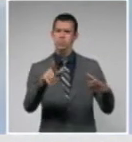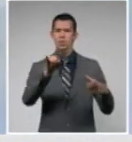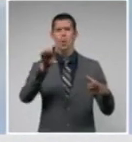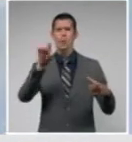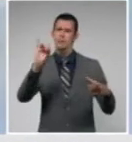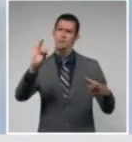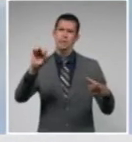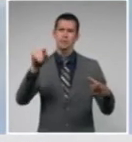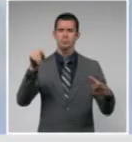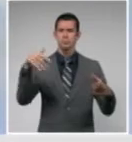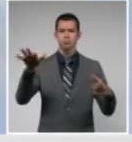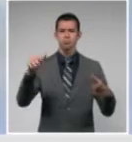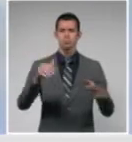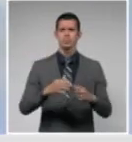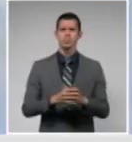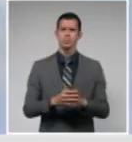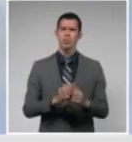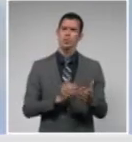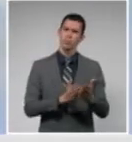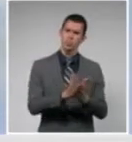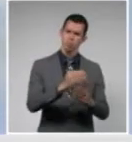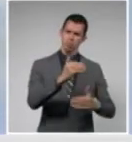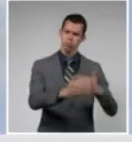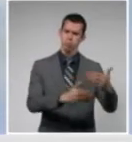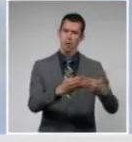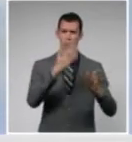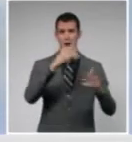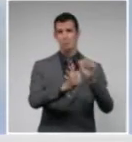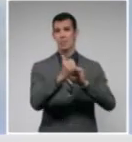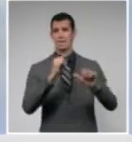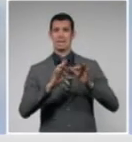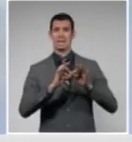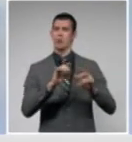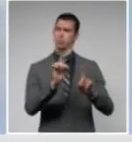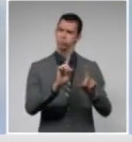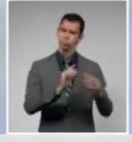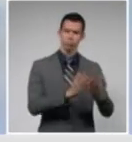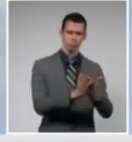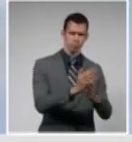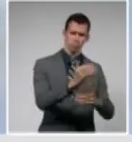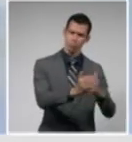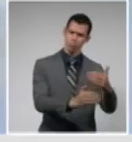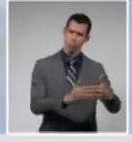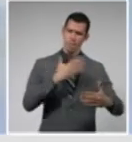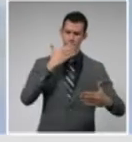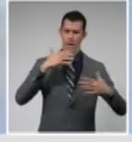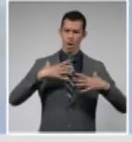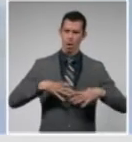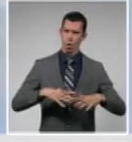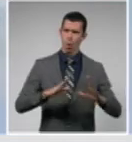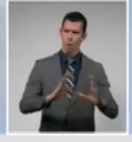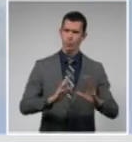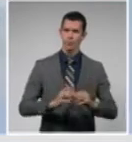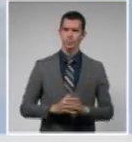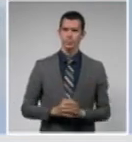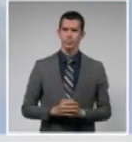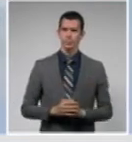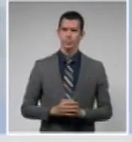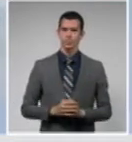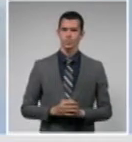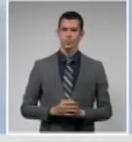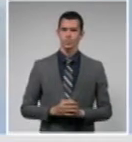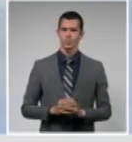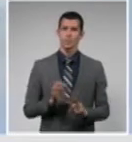and regional rate, which stands at 3.43%. As I always mention, 2 people were evacuated at the start